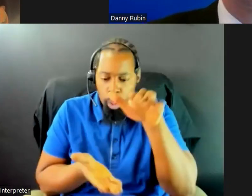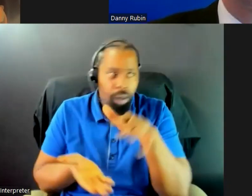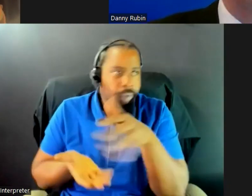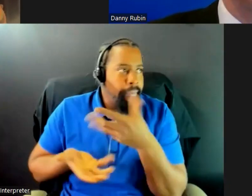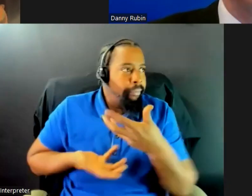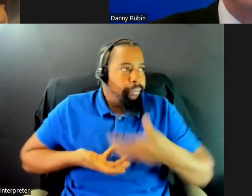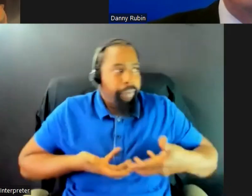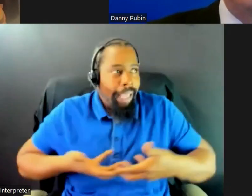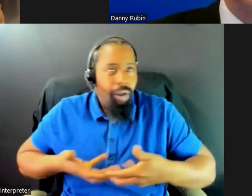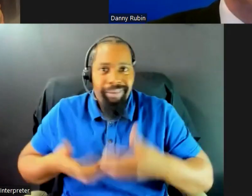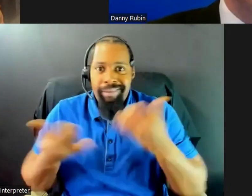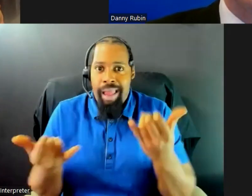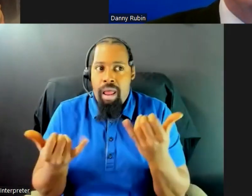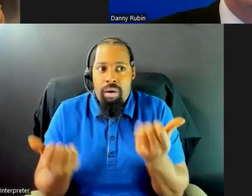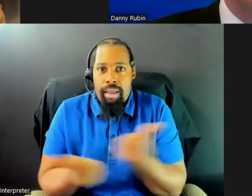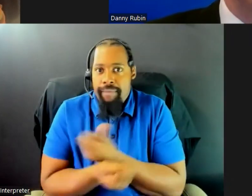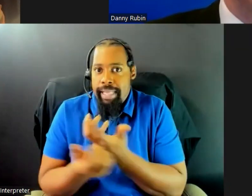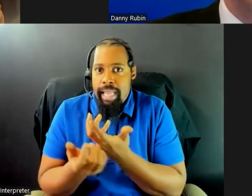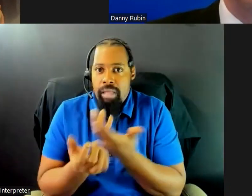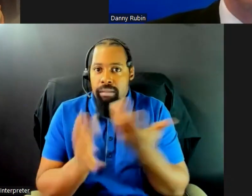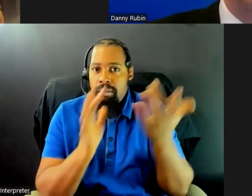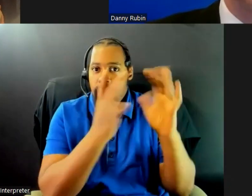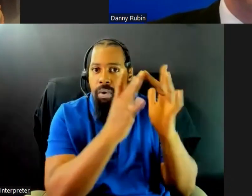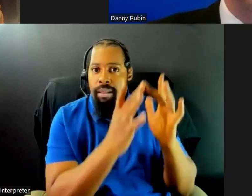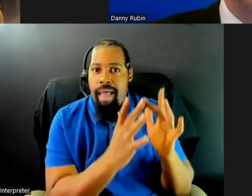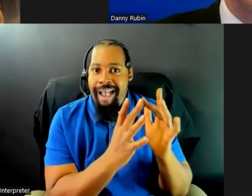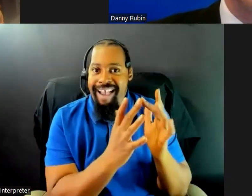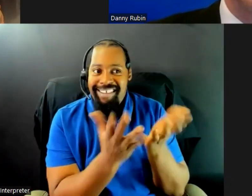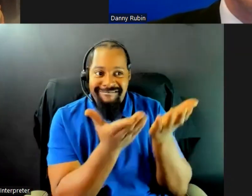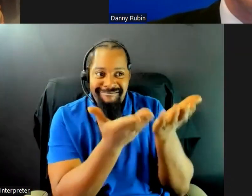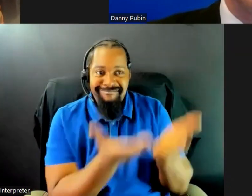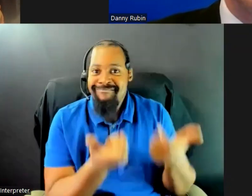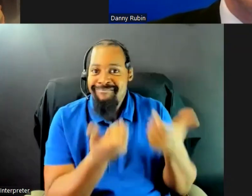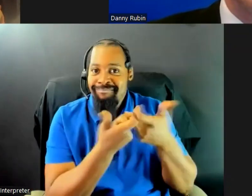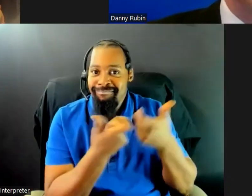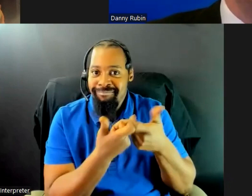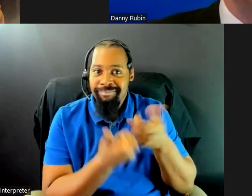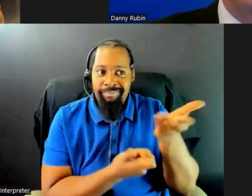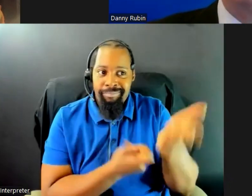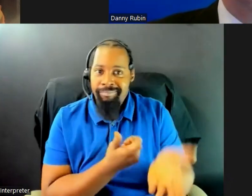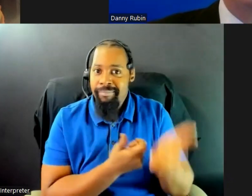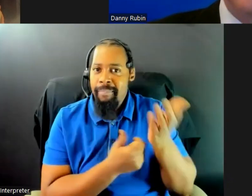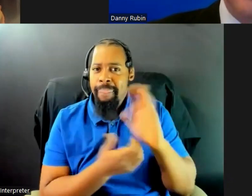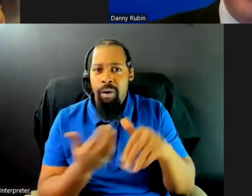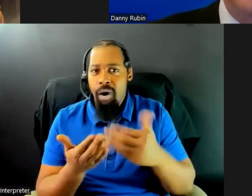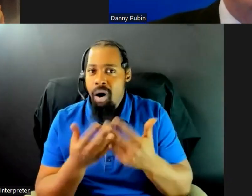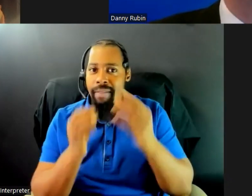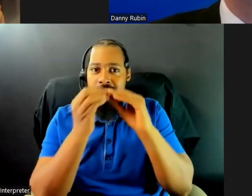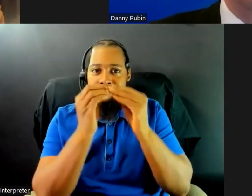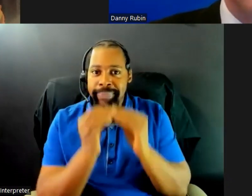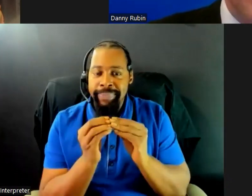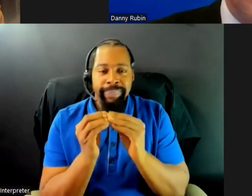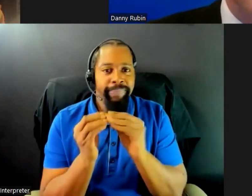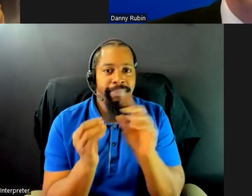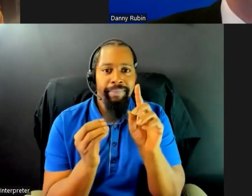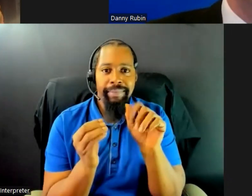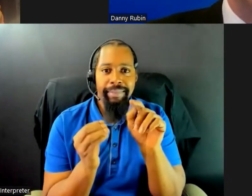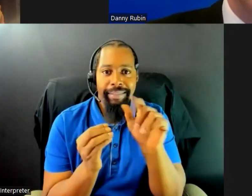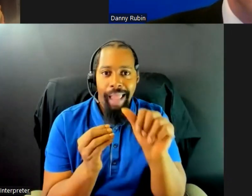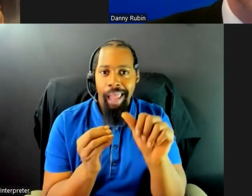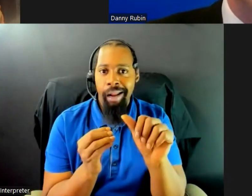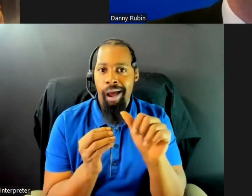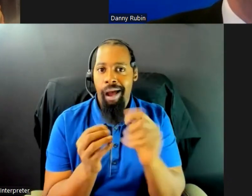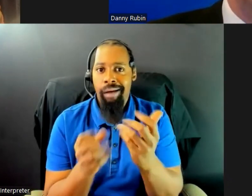Right there. Everything is based on data, which you can gather everywhere. You have